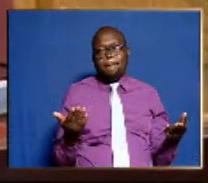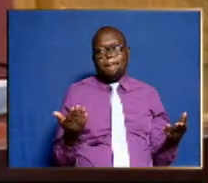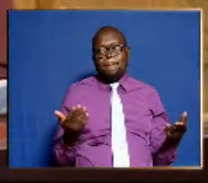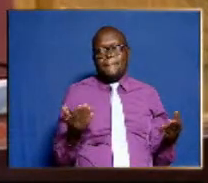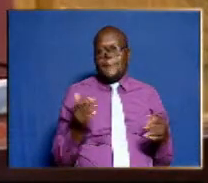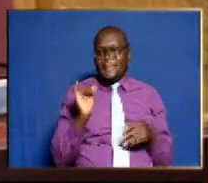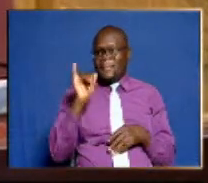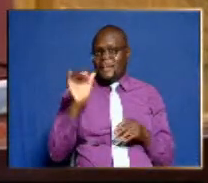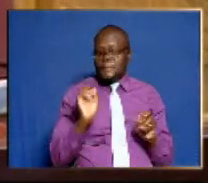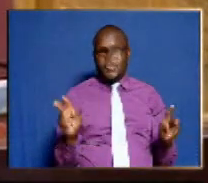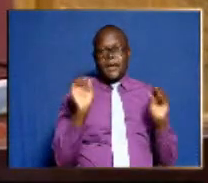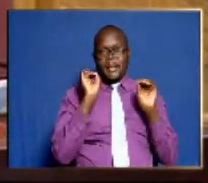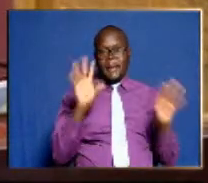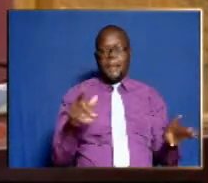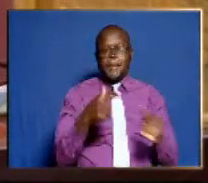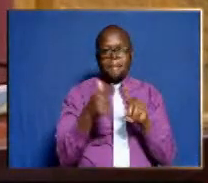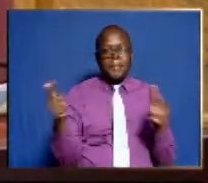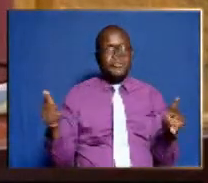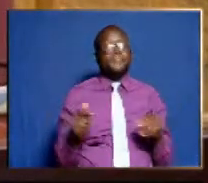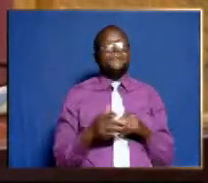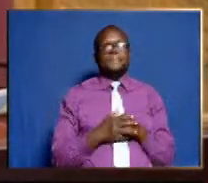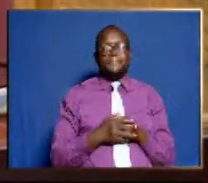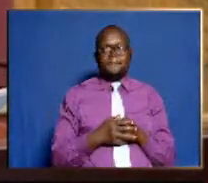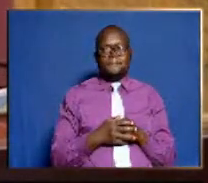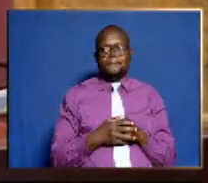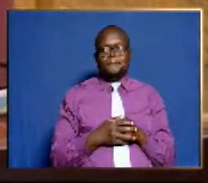is not okay, but